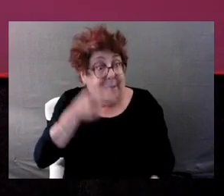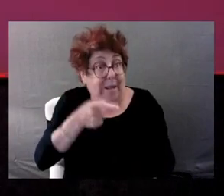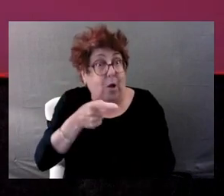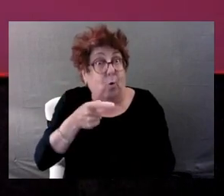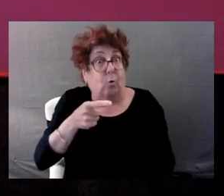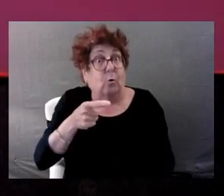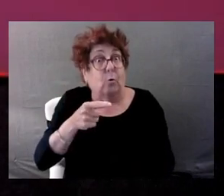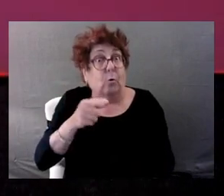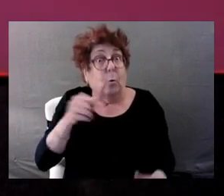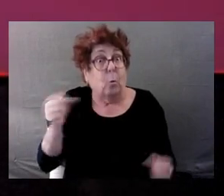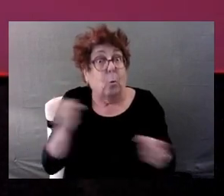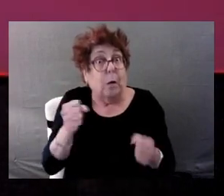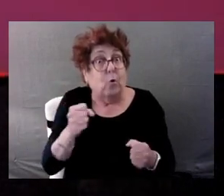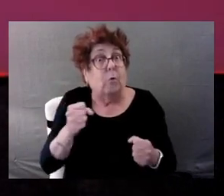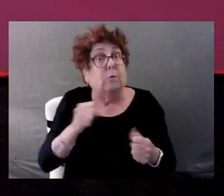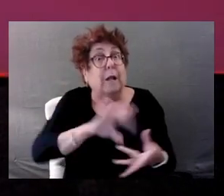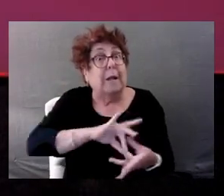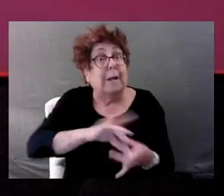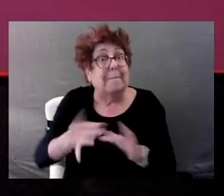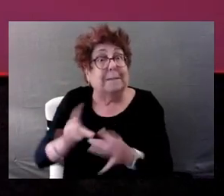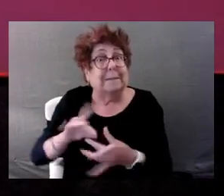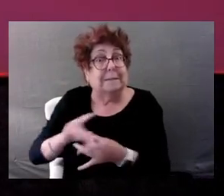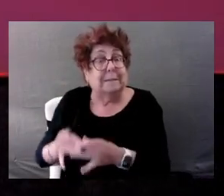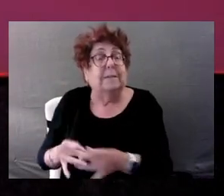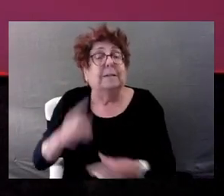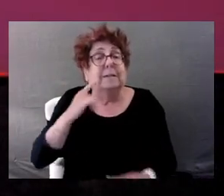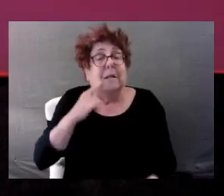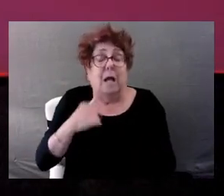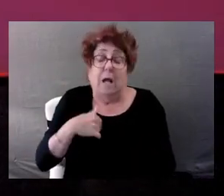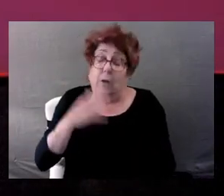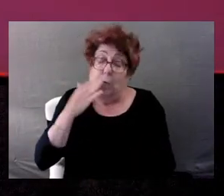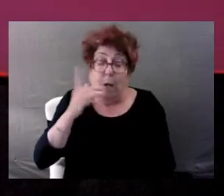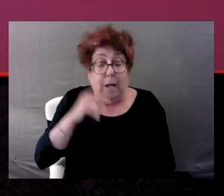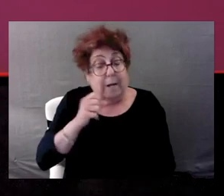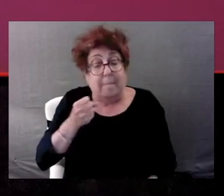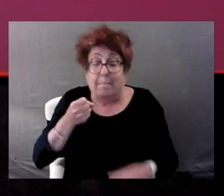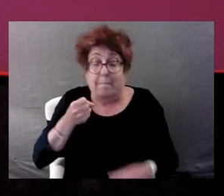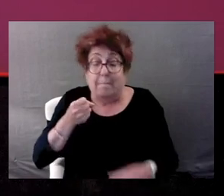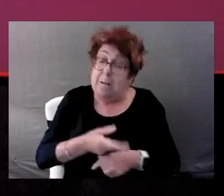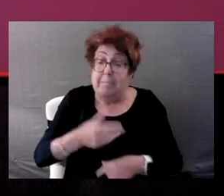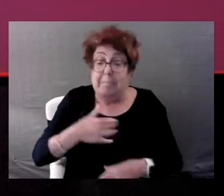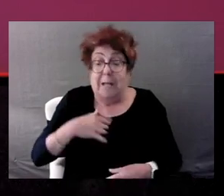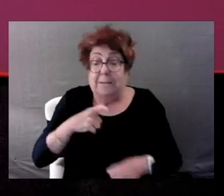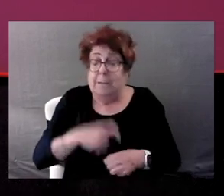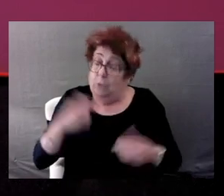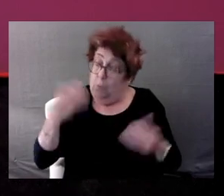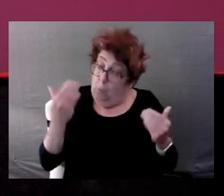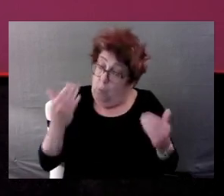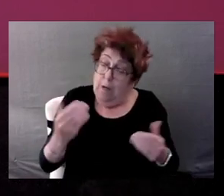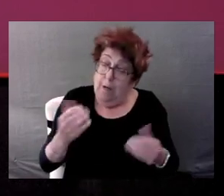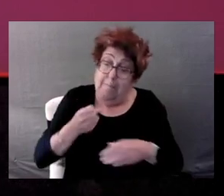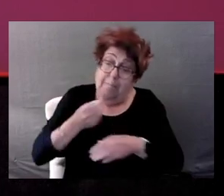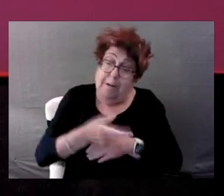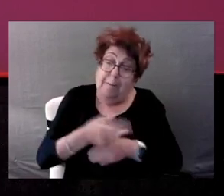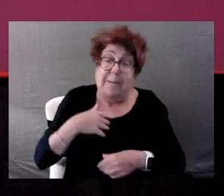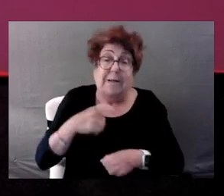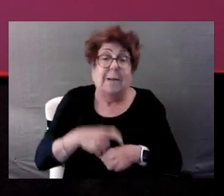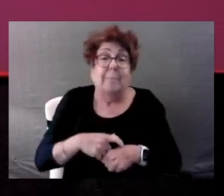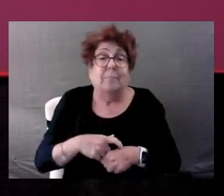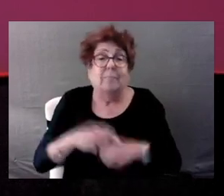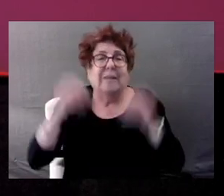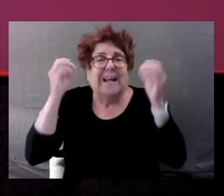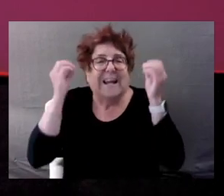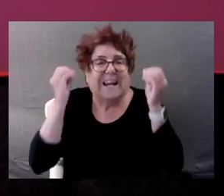you know, I knew I had to beat my time. So I beat my time. None of them